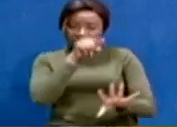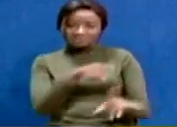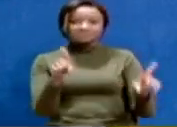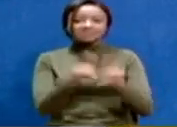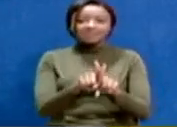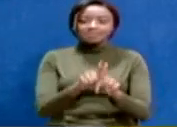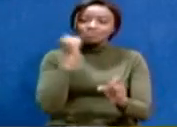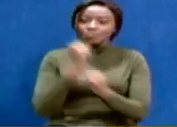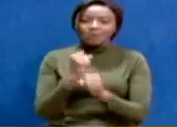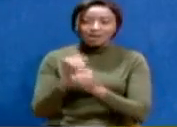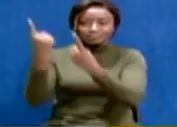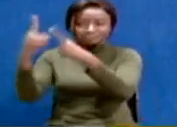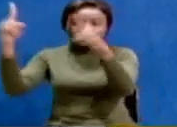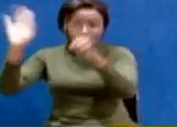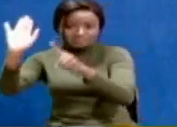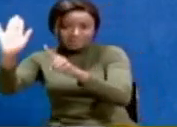It can also work for us.